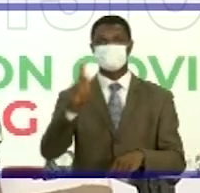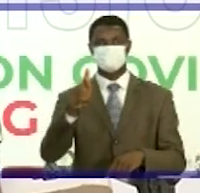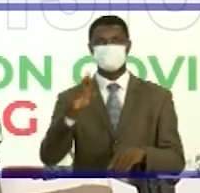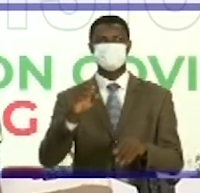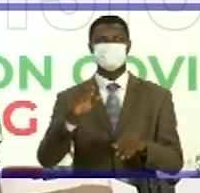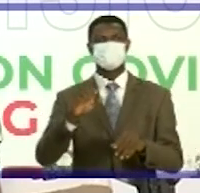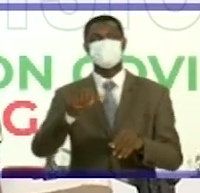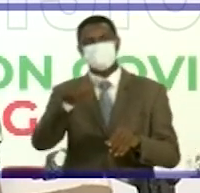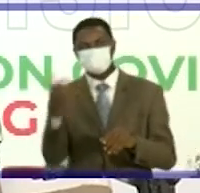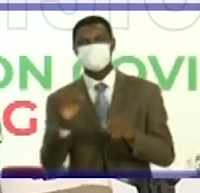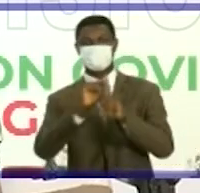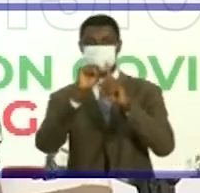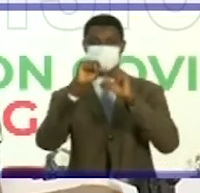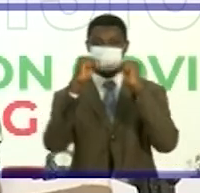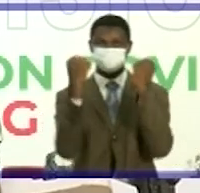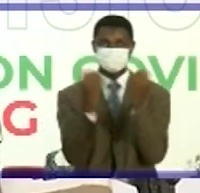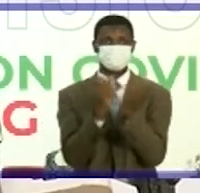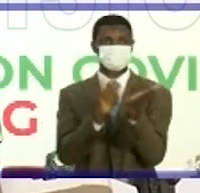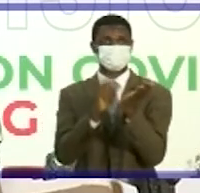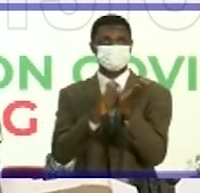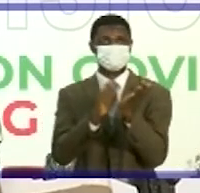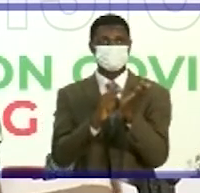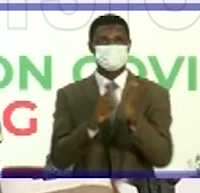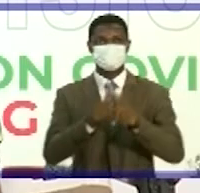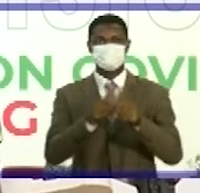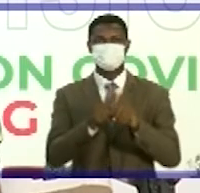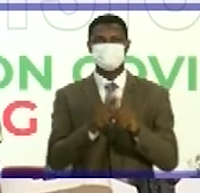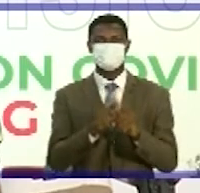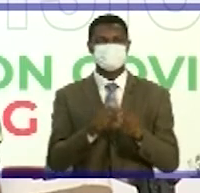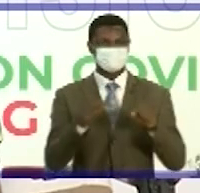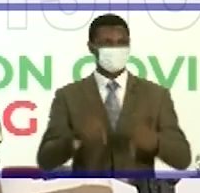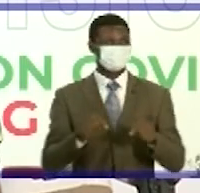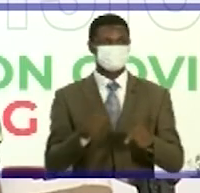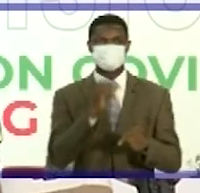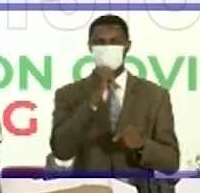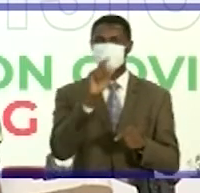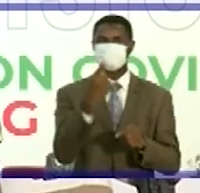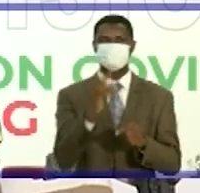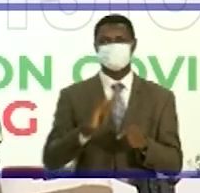to understand that this is not purely an aviation function.